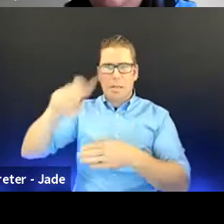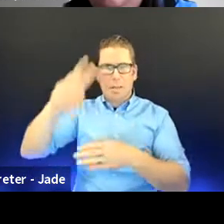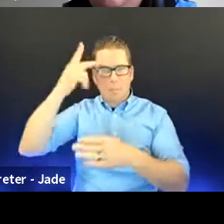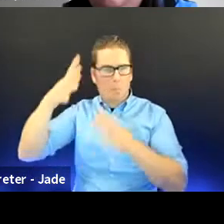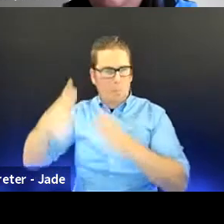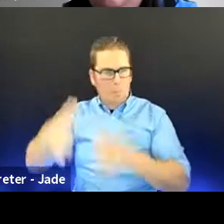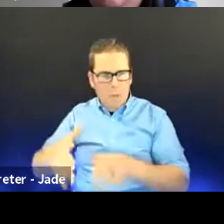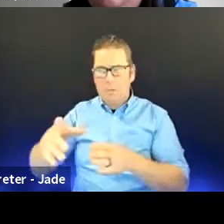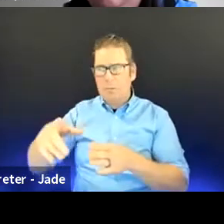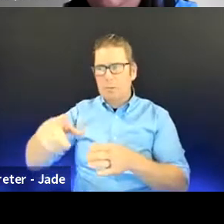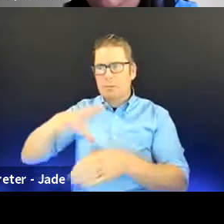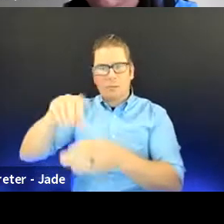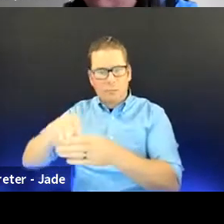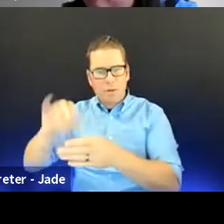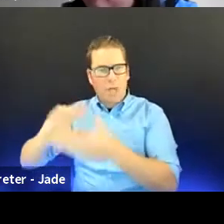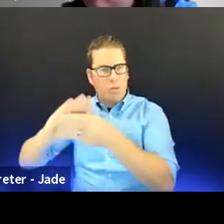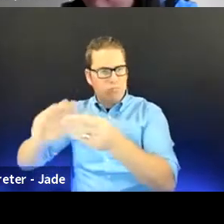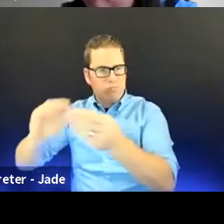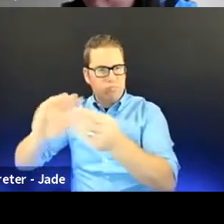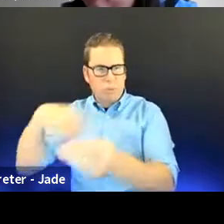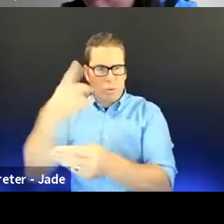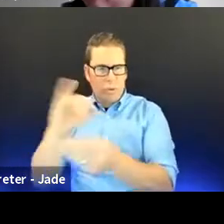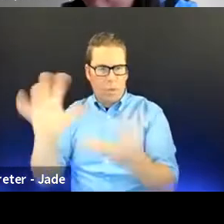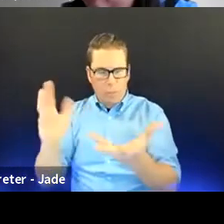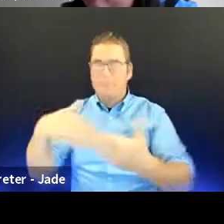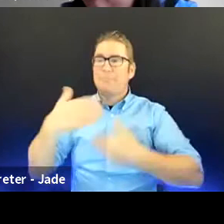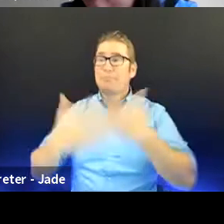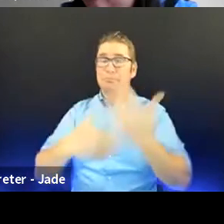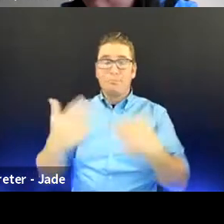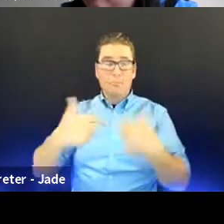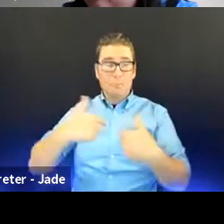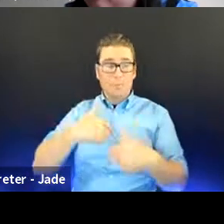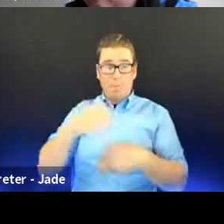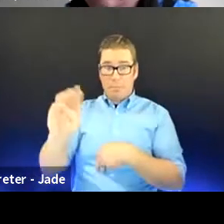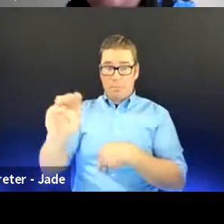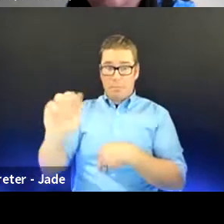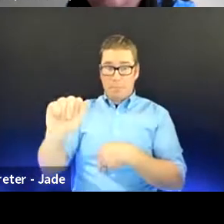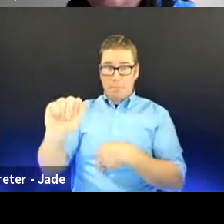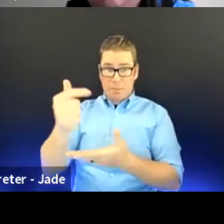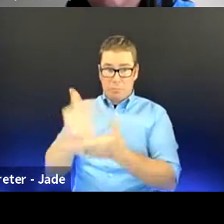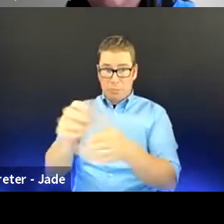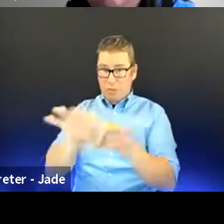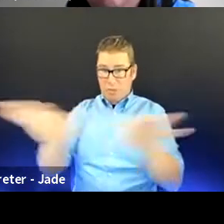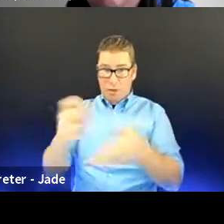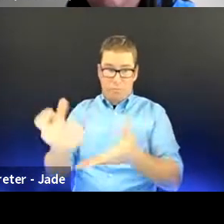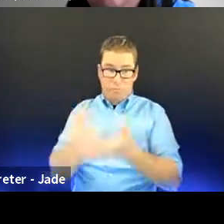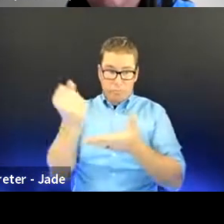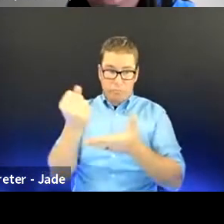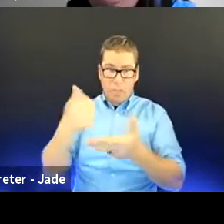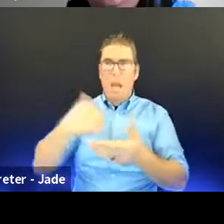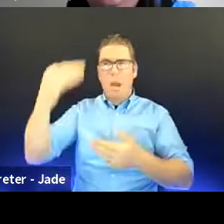So by the time I had finished my master's degree, I knew I wanted to teach at a two-year